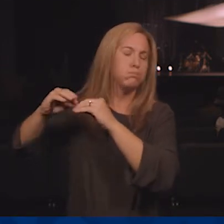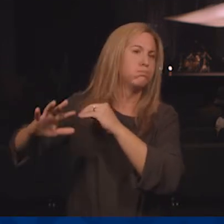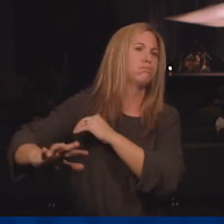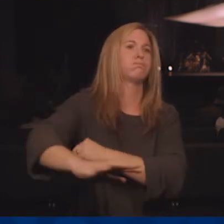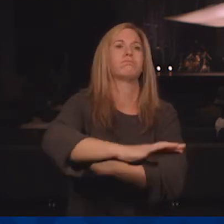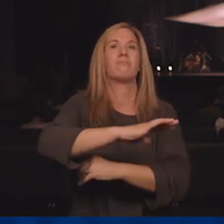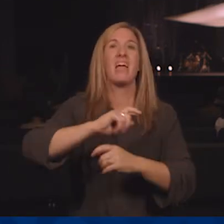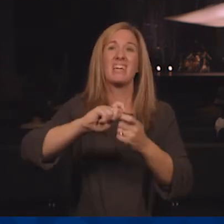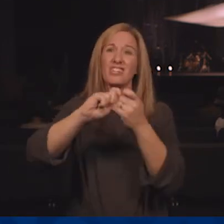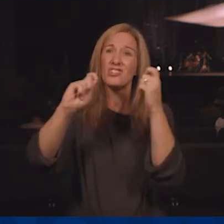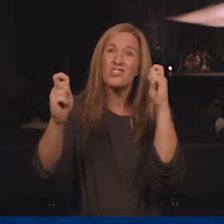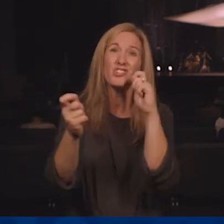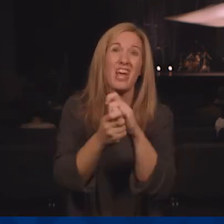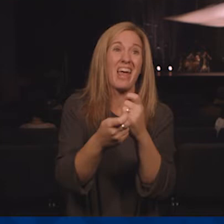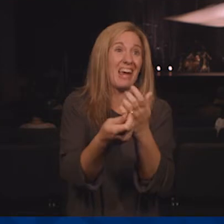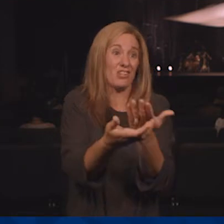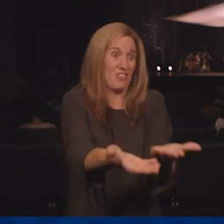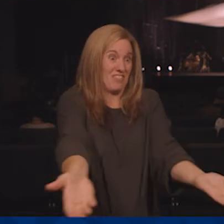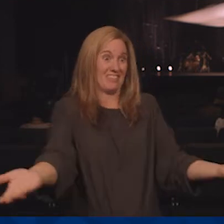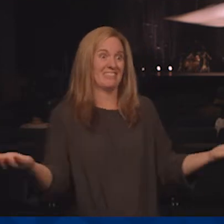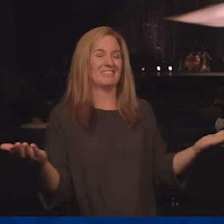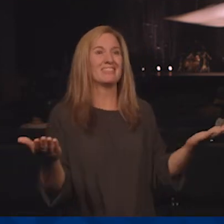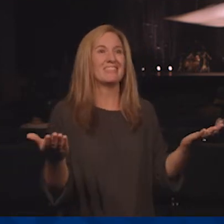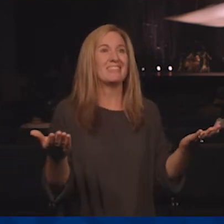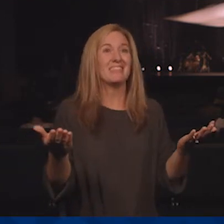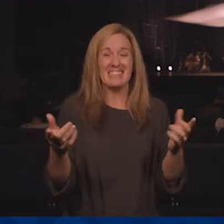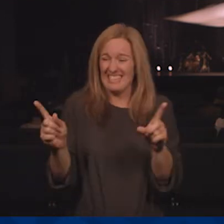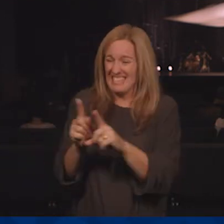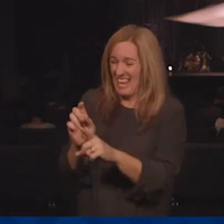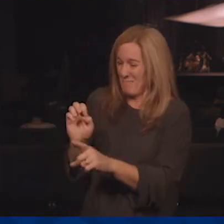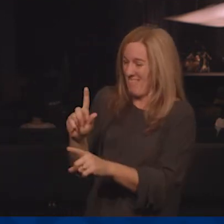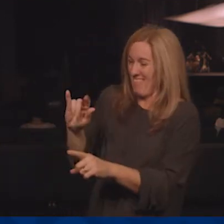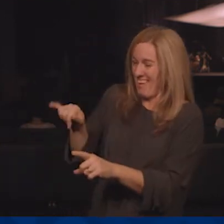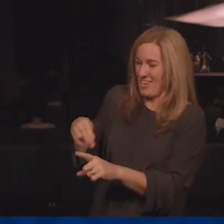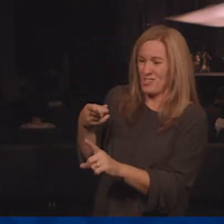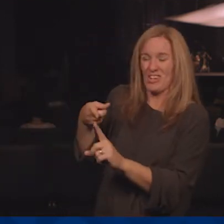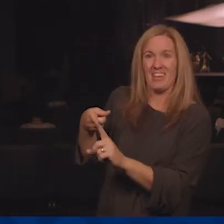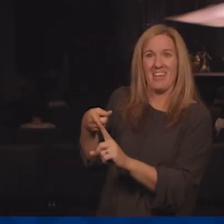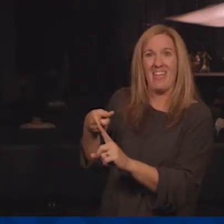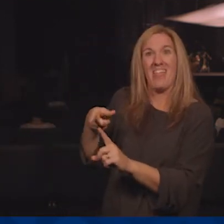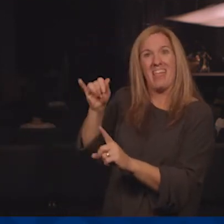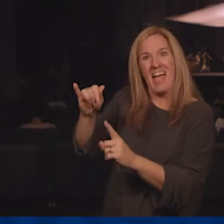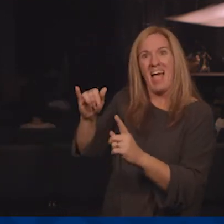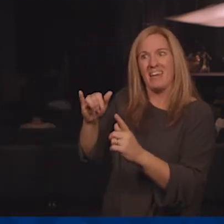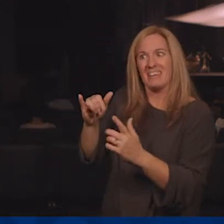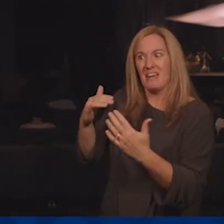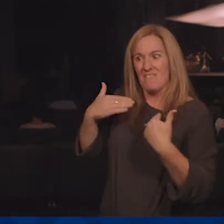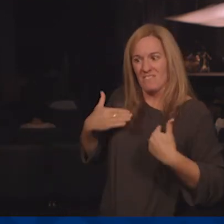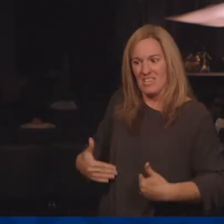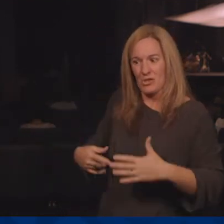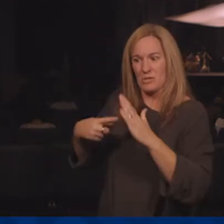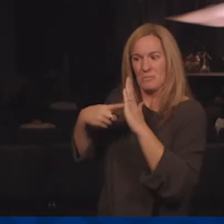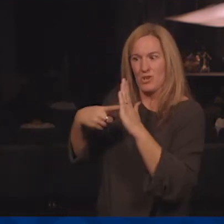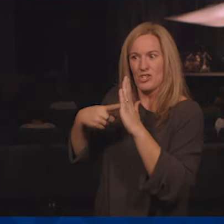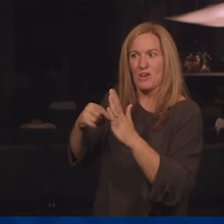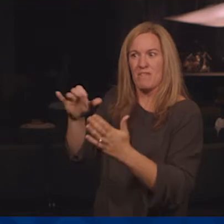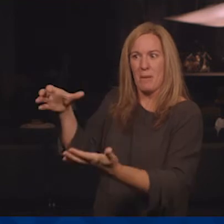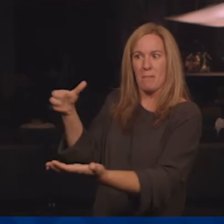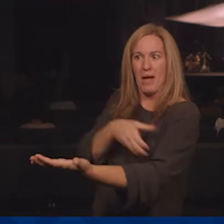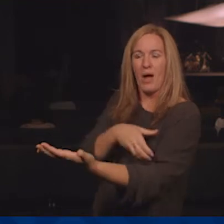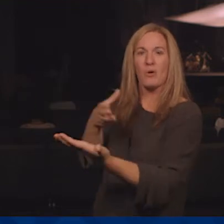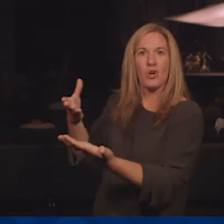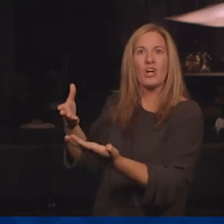like you saw in Elijah in the Old Testament. That same power can interrupt the natural order of things in this